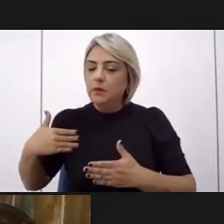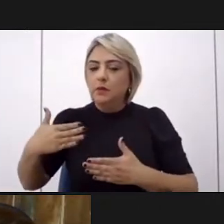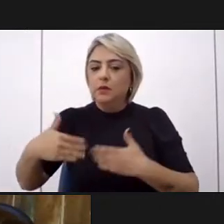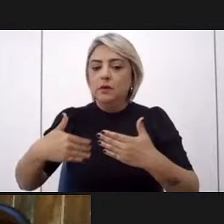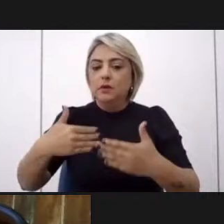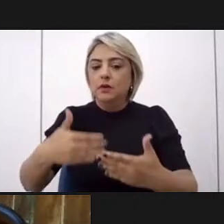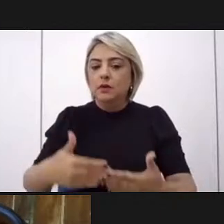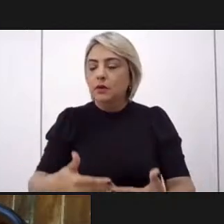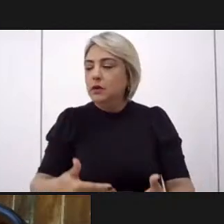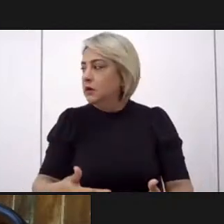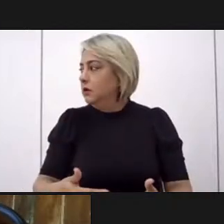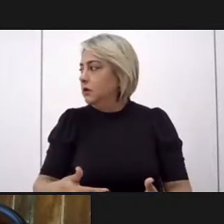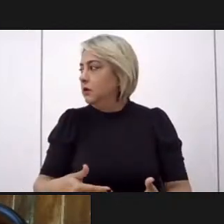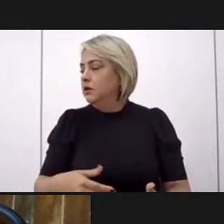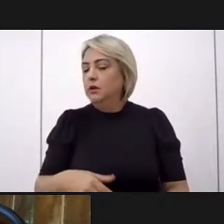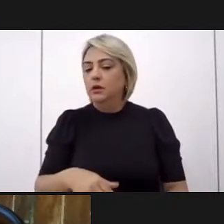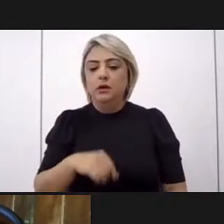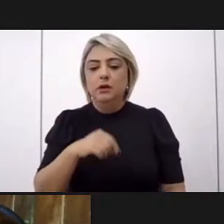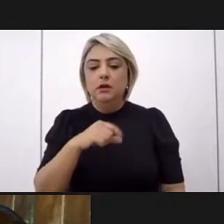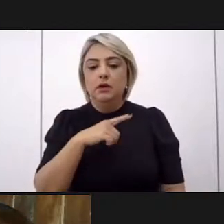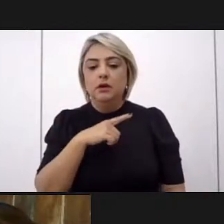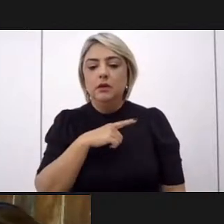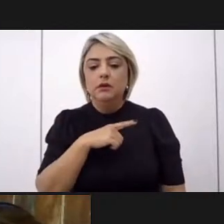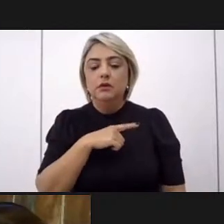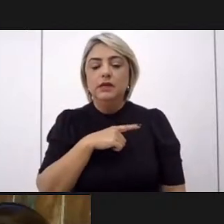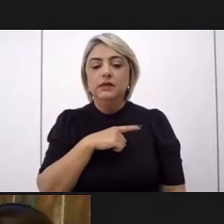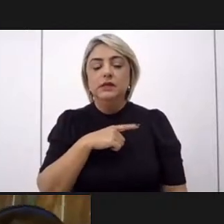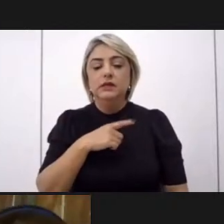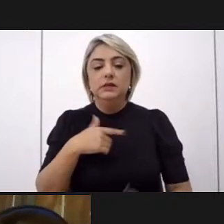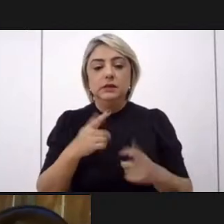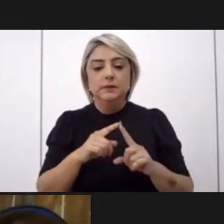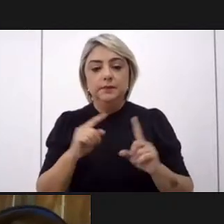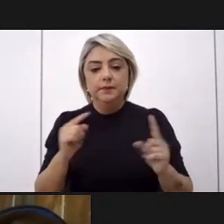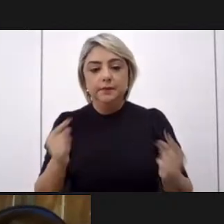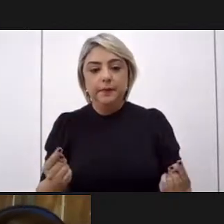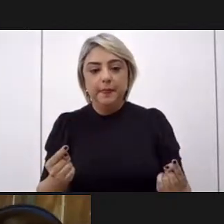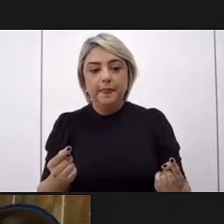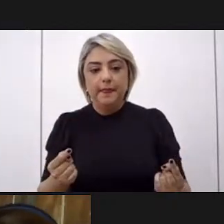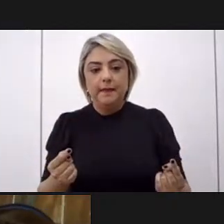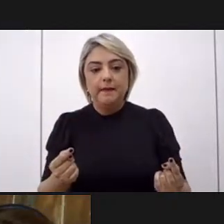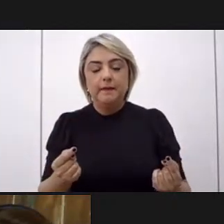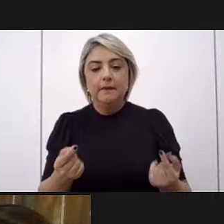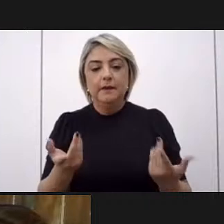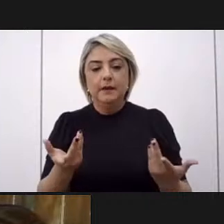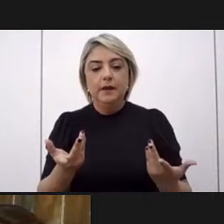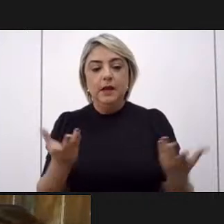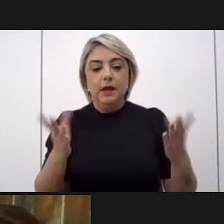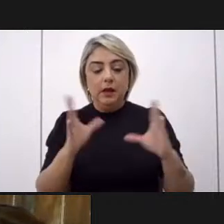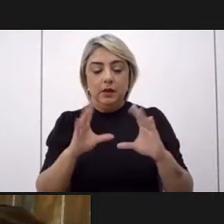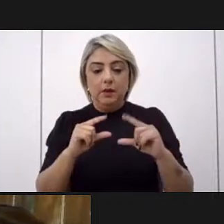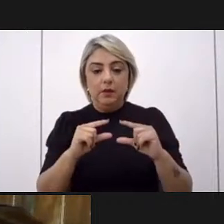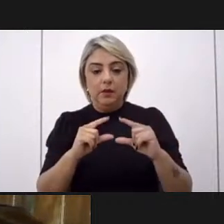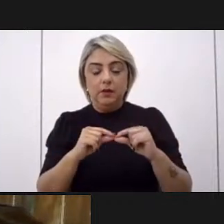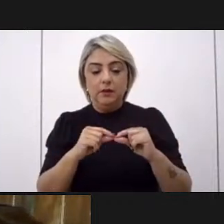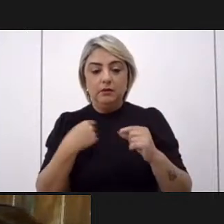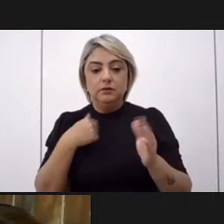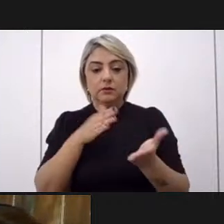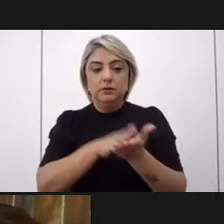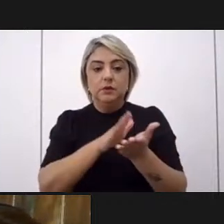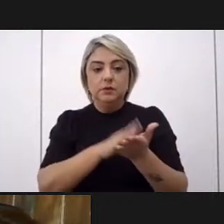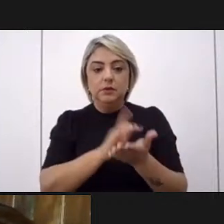project that ended in the publishing of this book. It was in